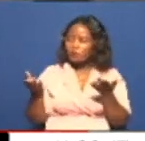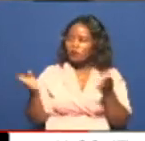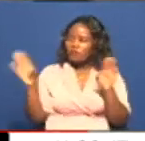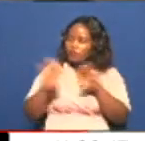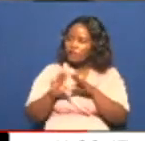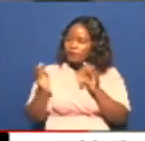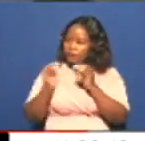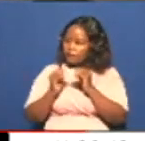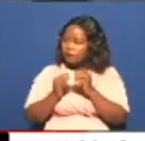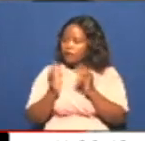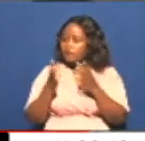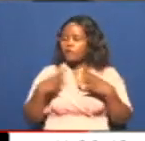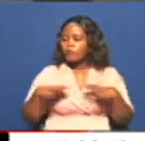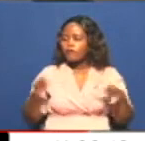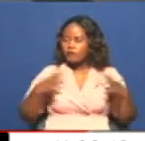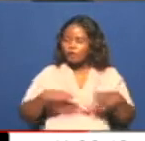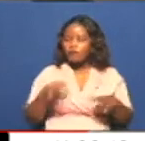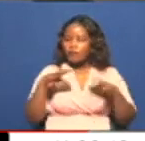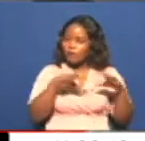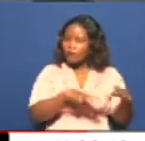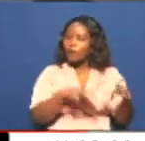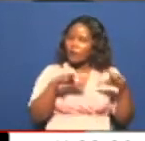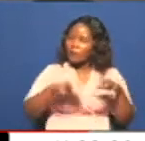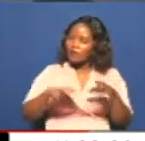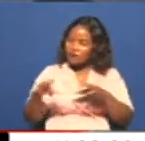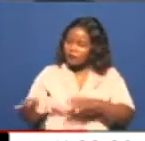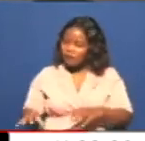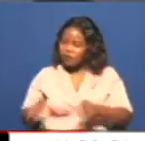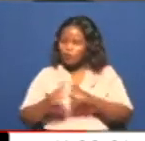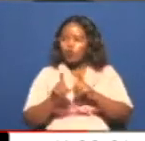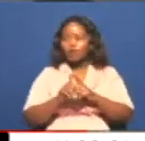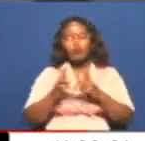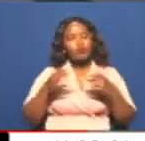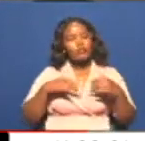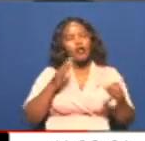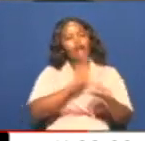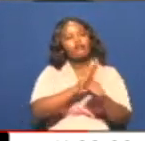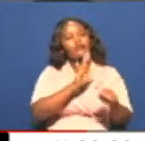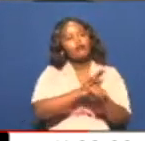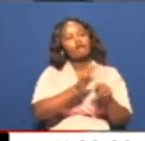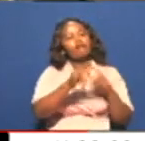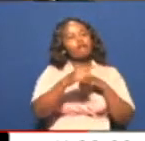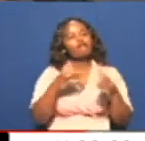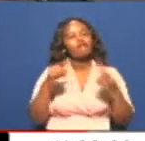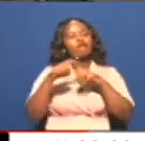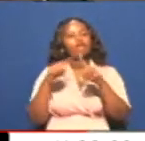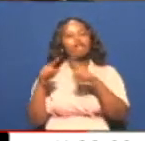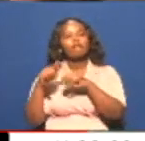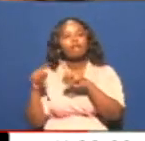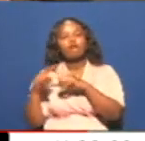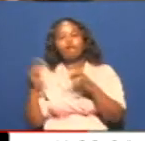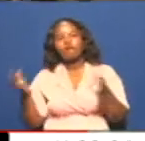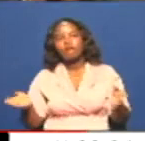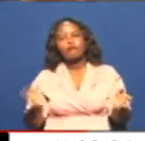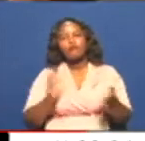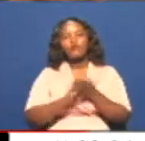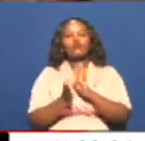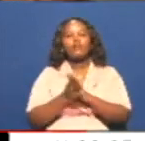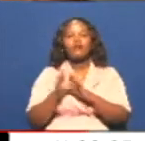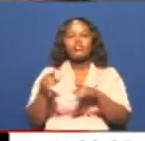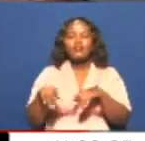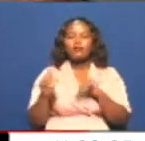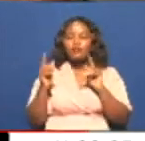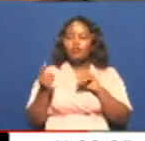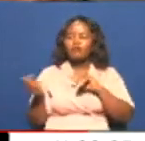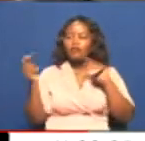at closed doors and we have mass murders at closed doors without them coming into the